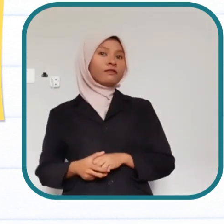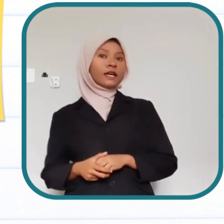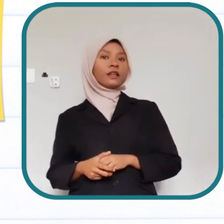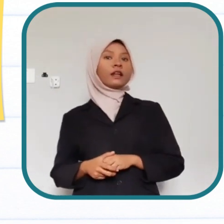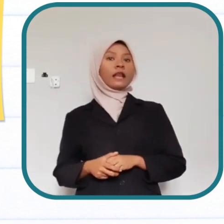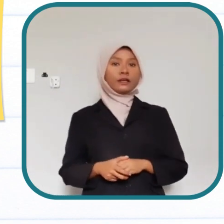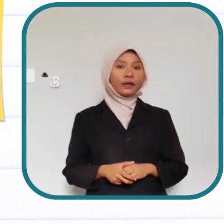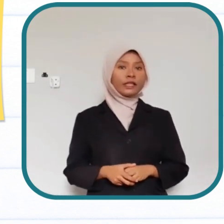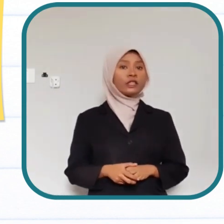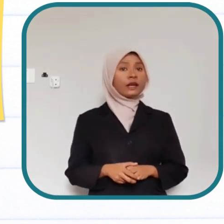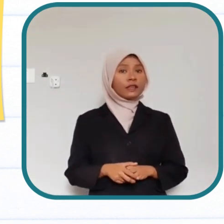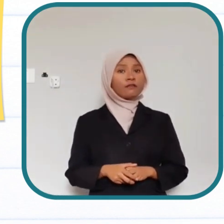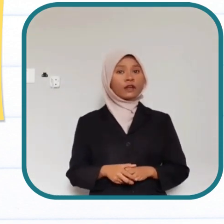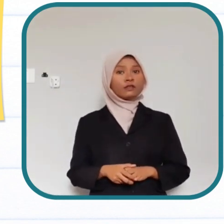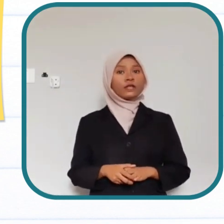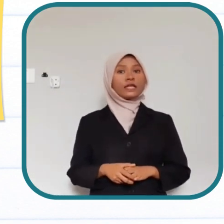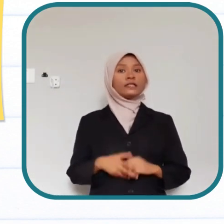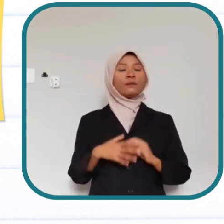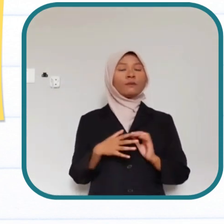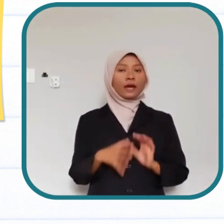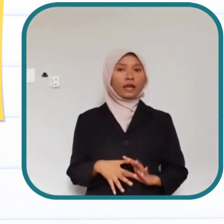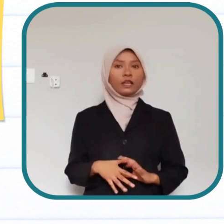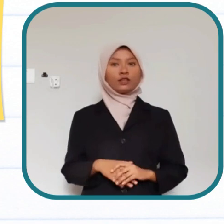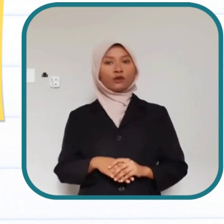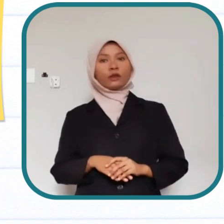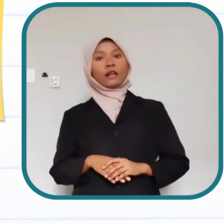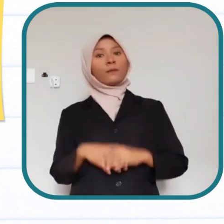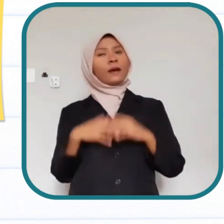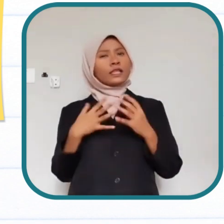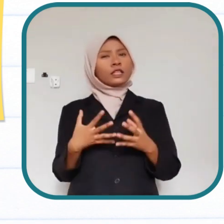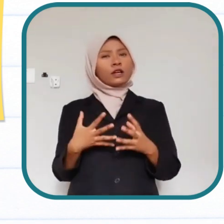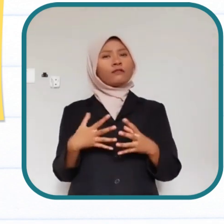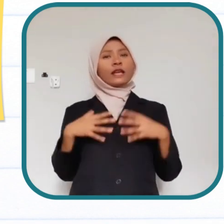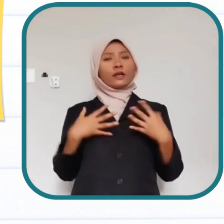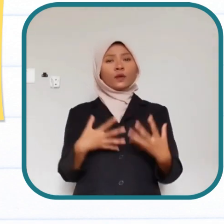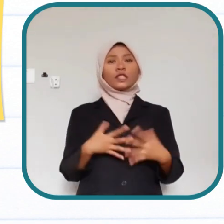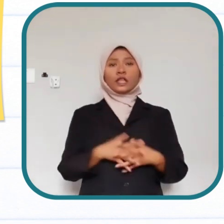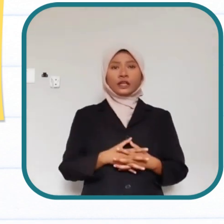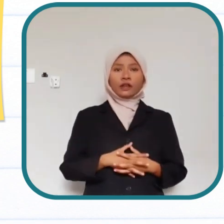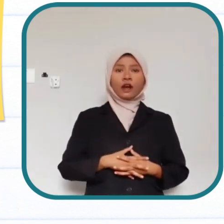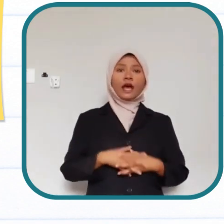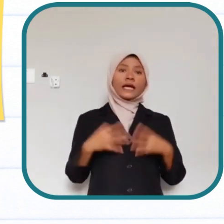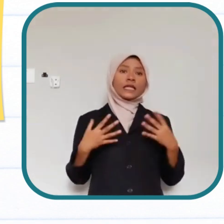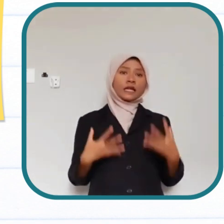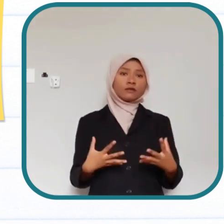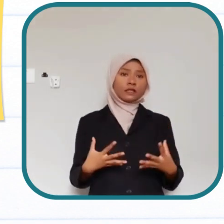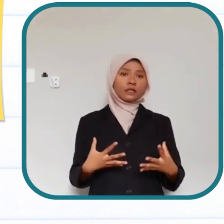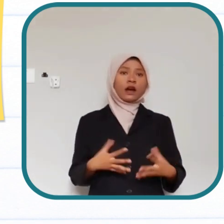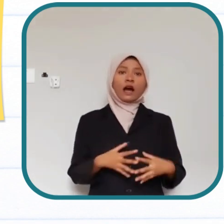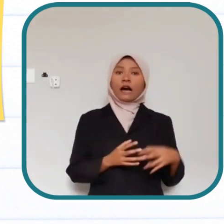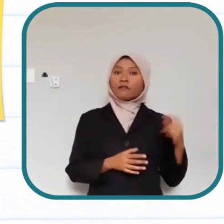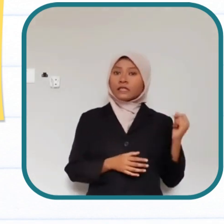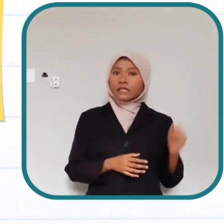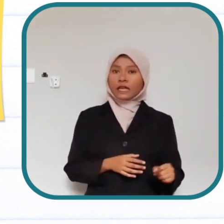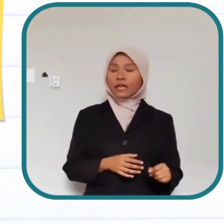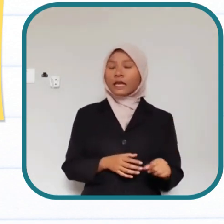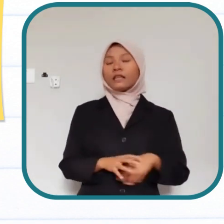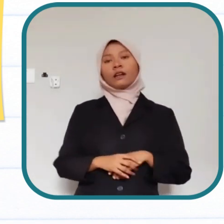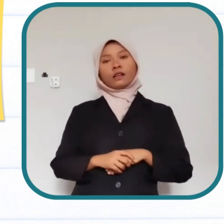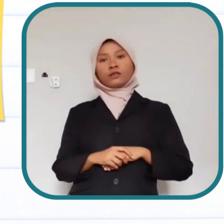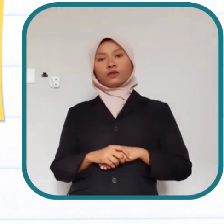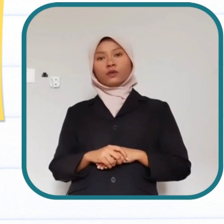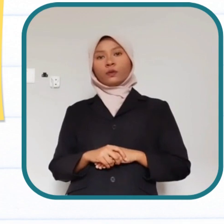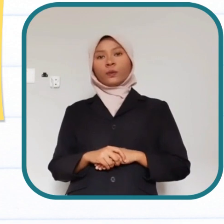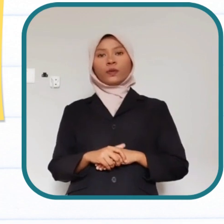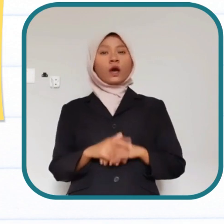communicate effectively in the language native country is the main issue that the majority of language learners encounter after